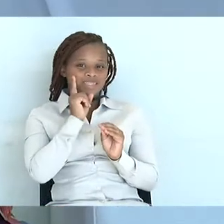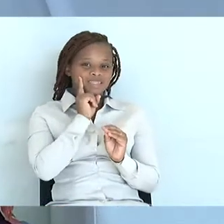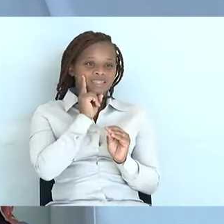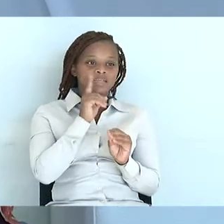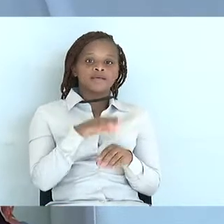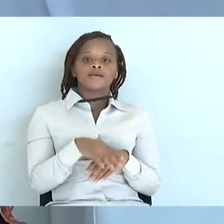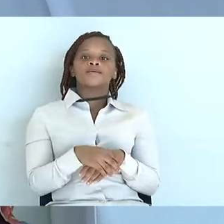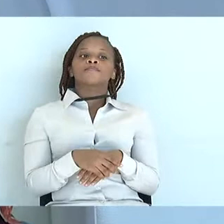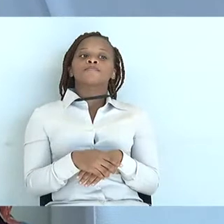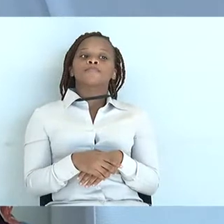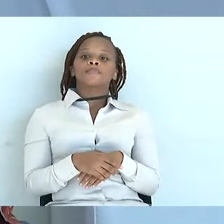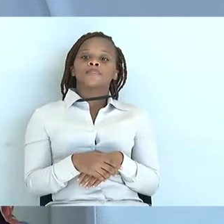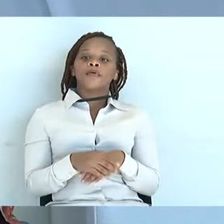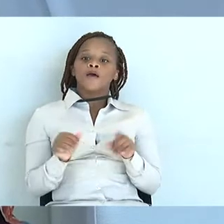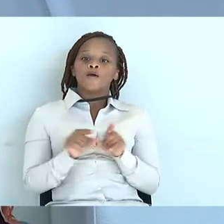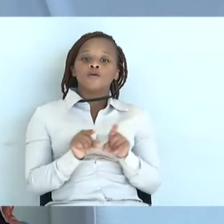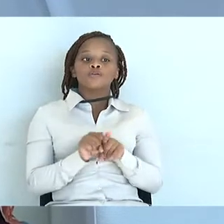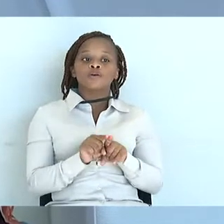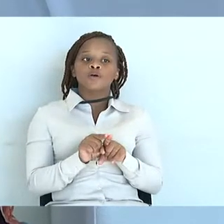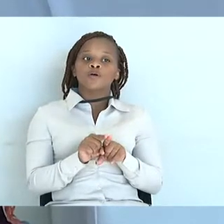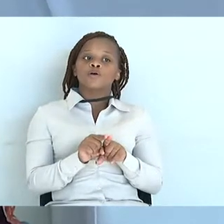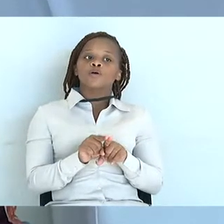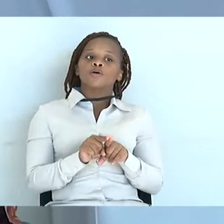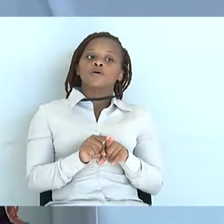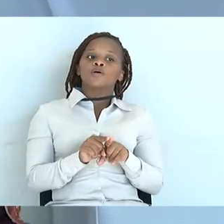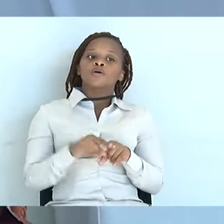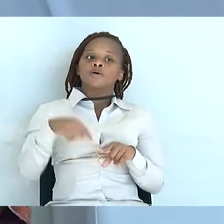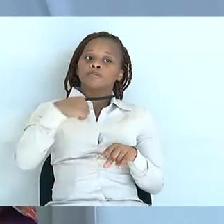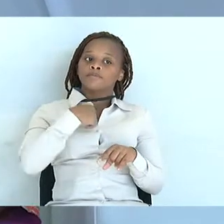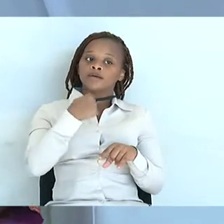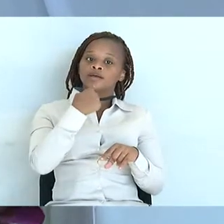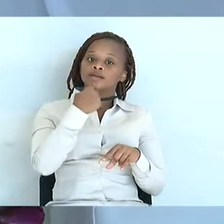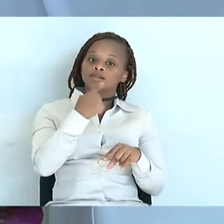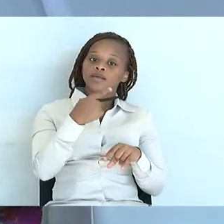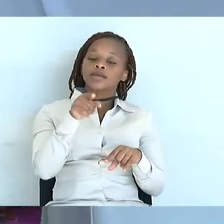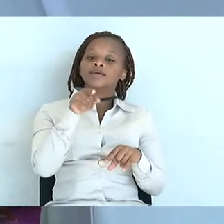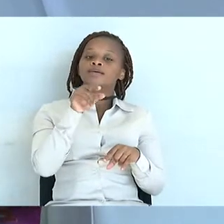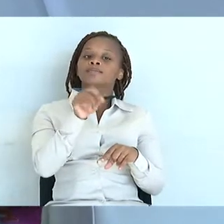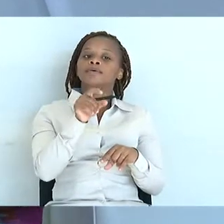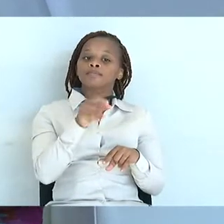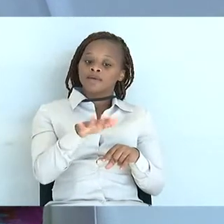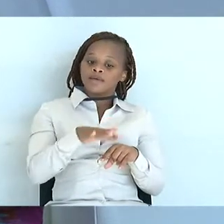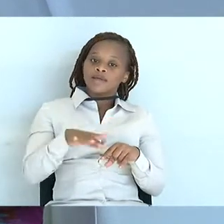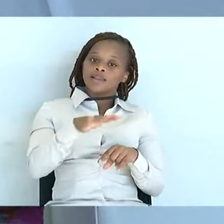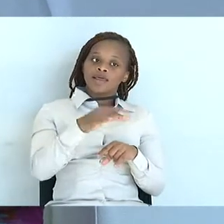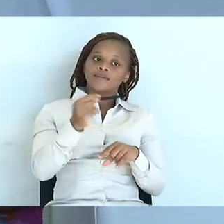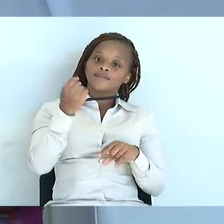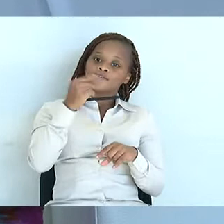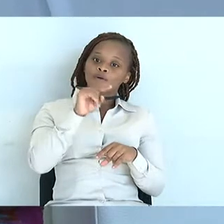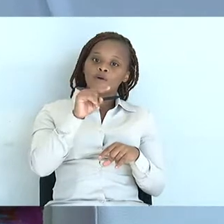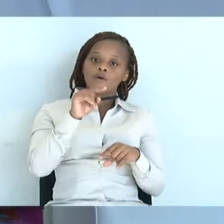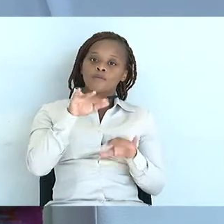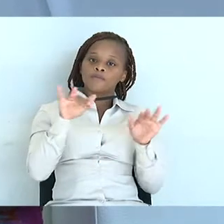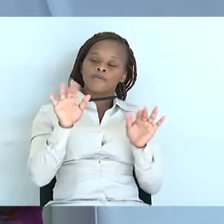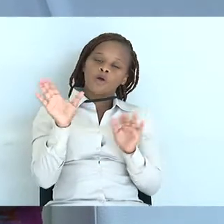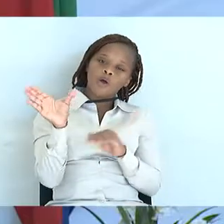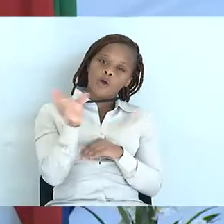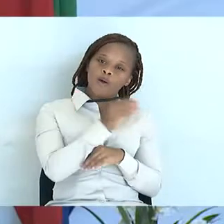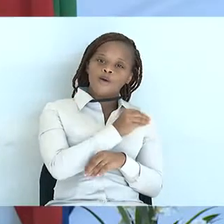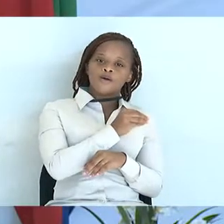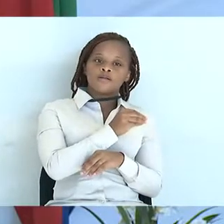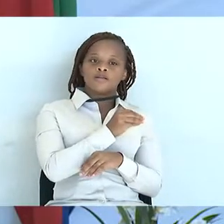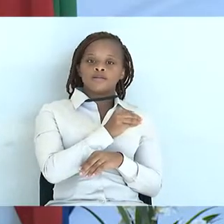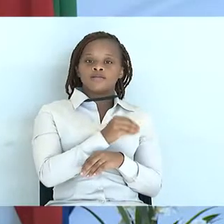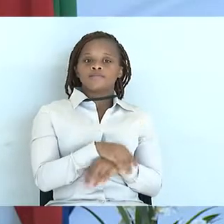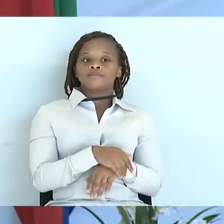indicated, it belongs to the communal, and the land tenure system as it relates to communal